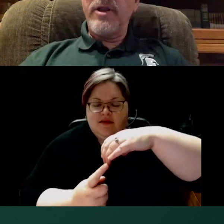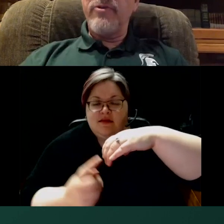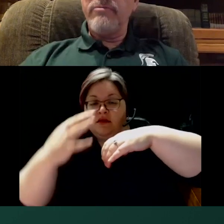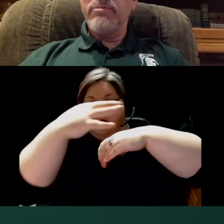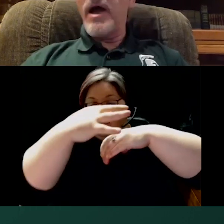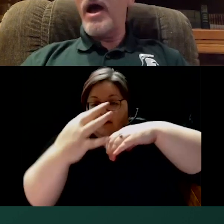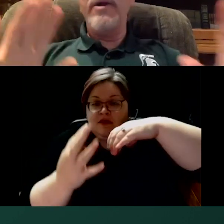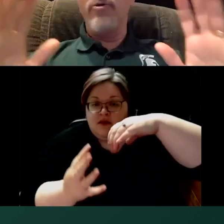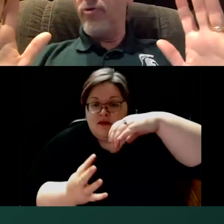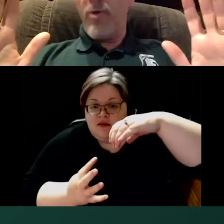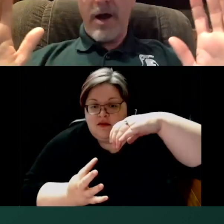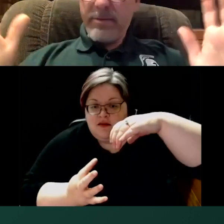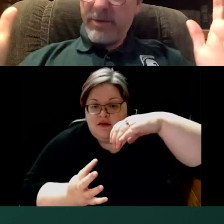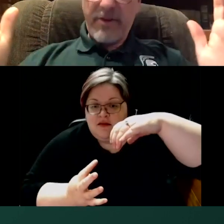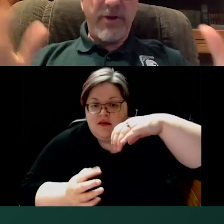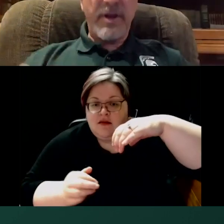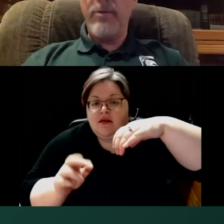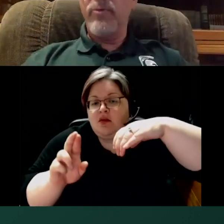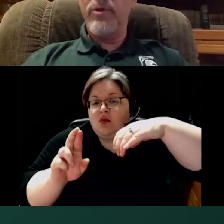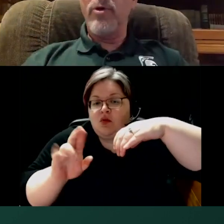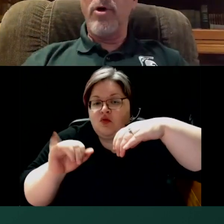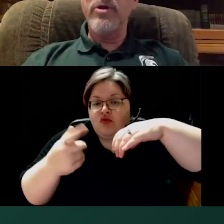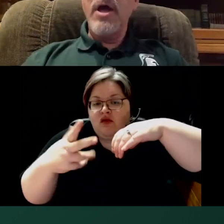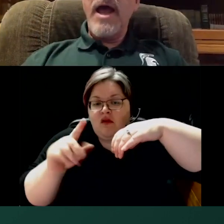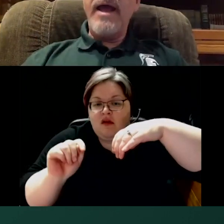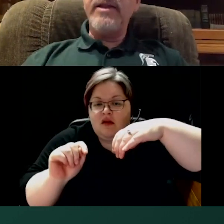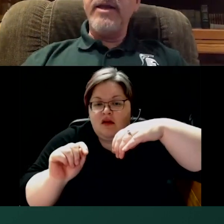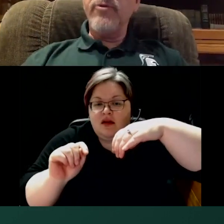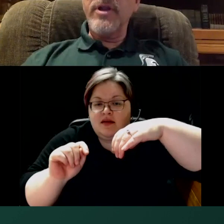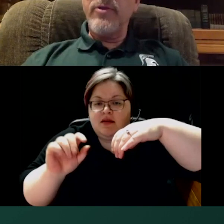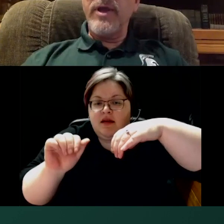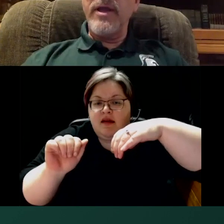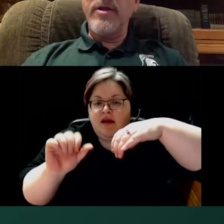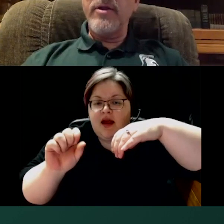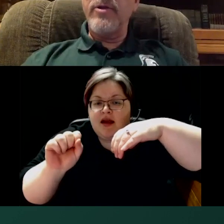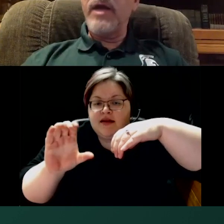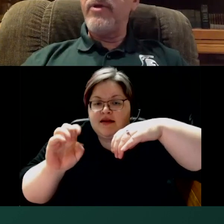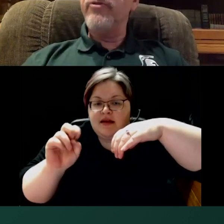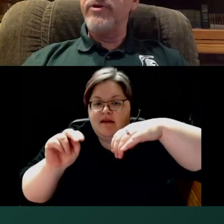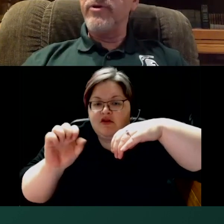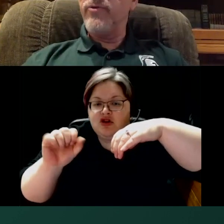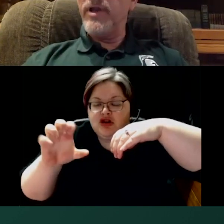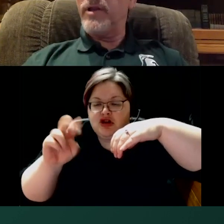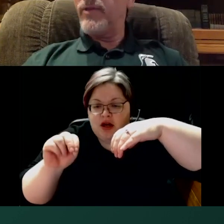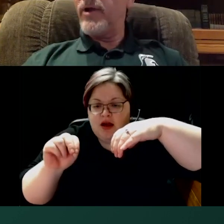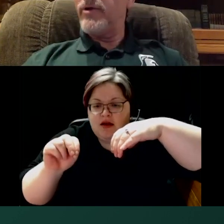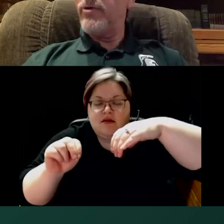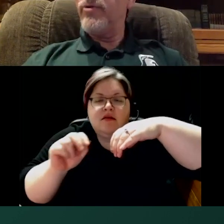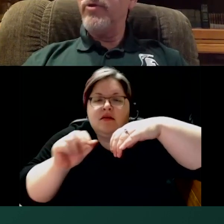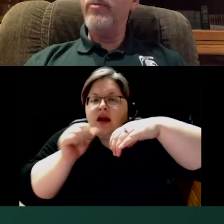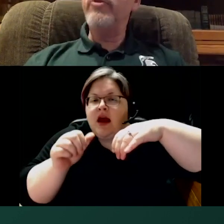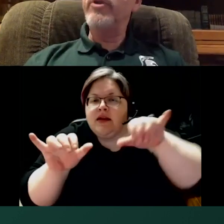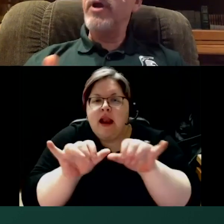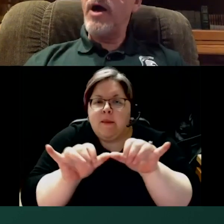right ascension. I don't know why. That's just what they're called. And the interesting thing is, they're not measured in degrees like they are in the